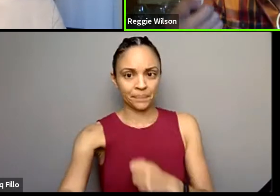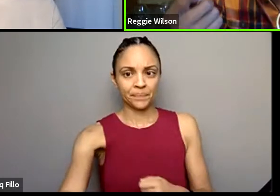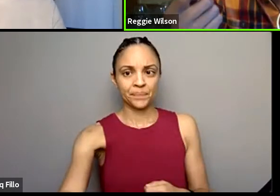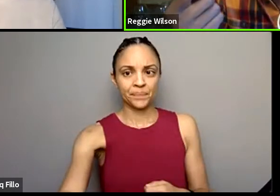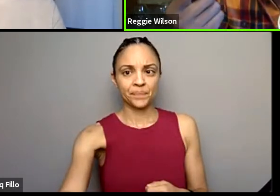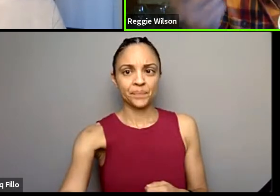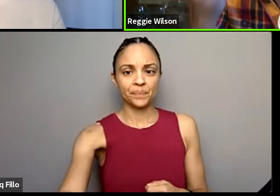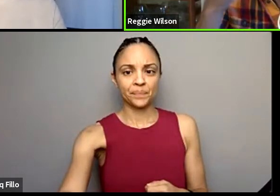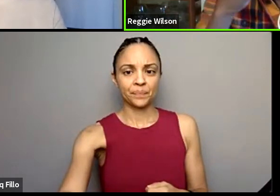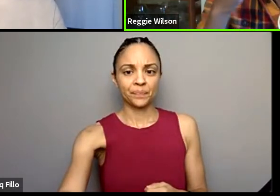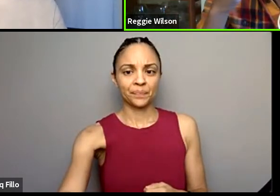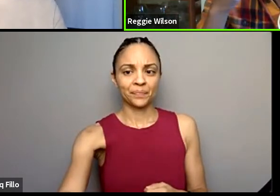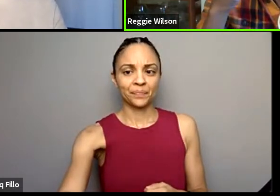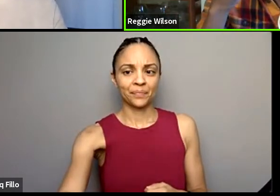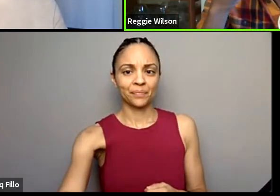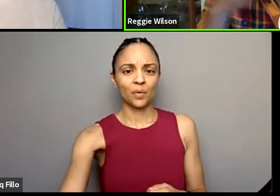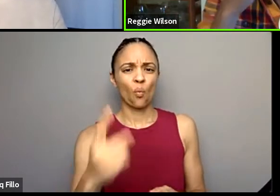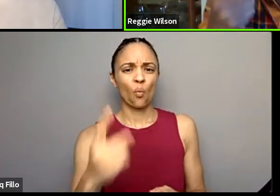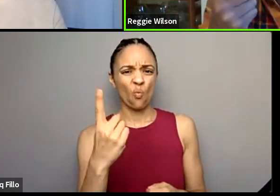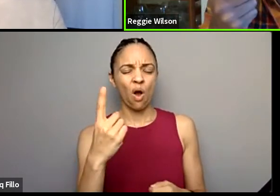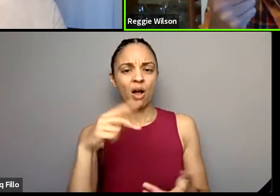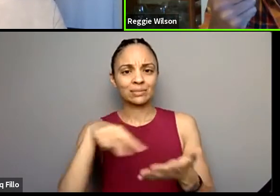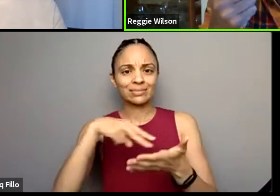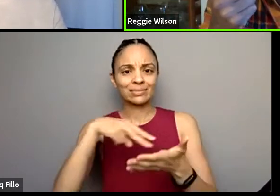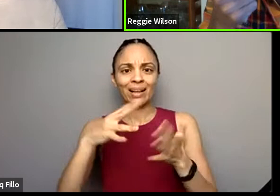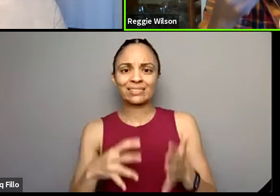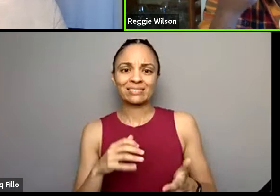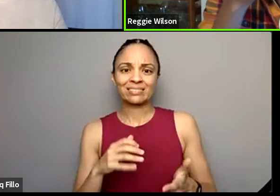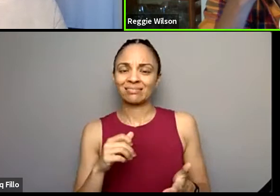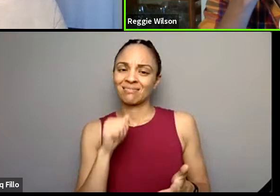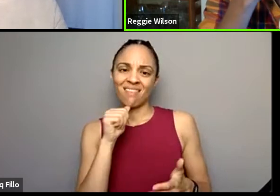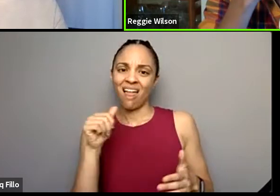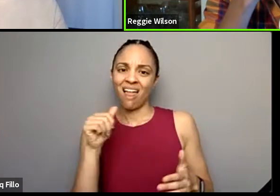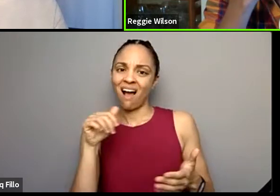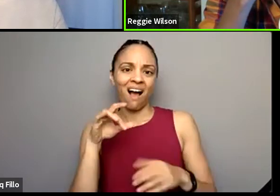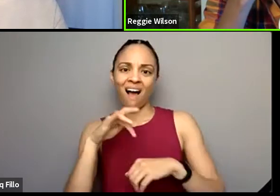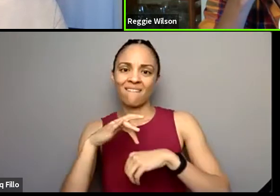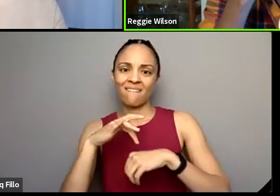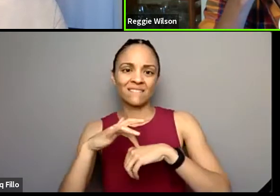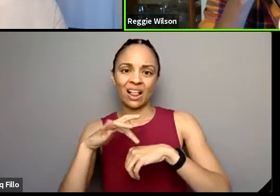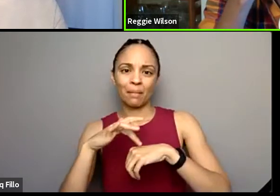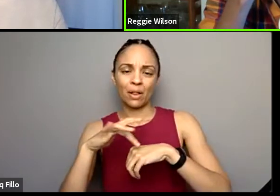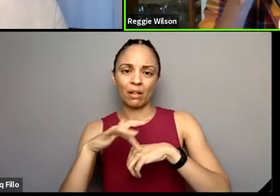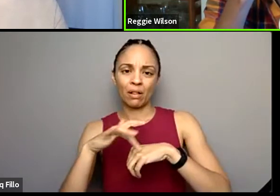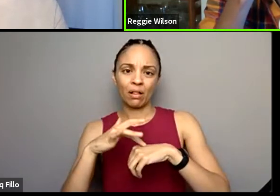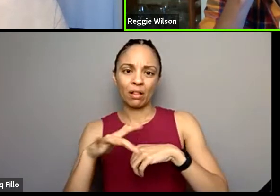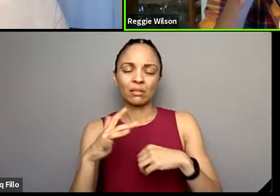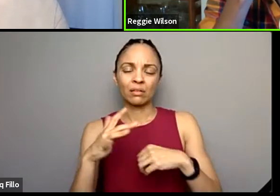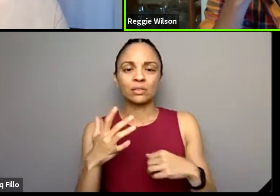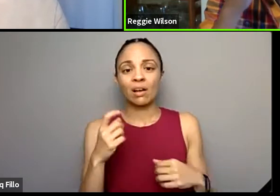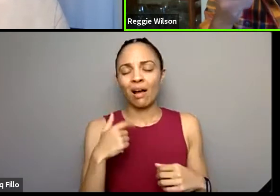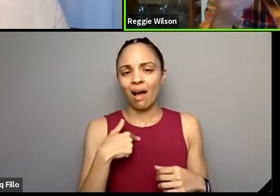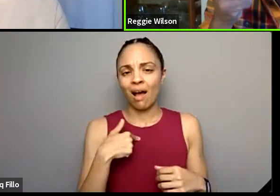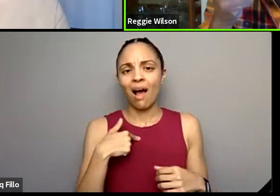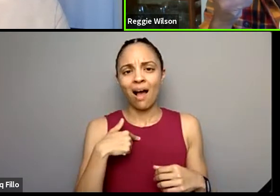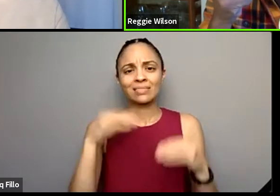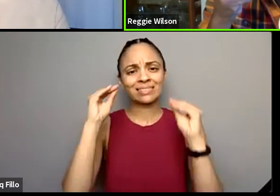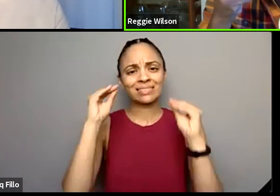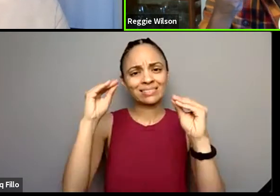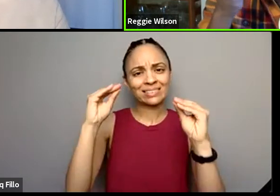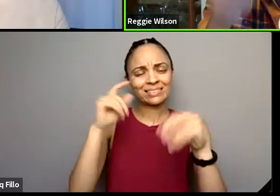to do a performance that we were having at Fall for Dance. And I was teaching for Summer